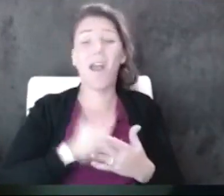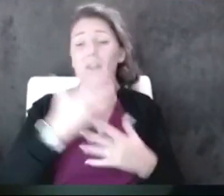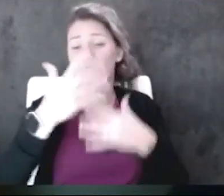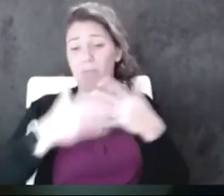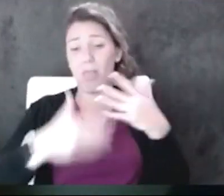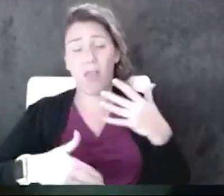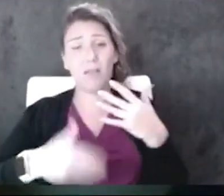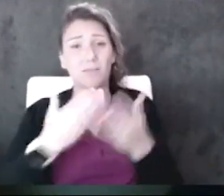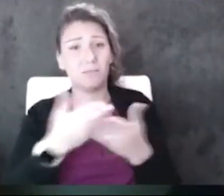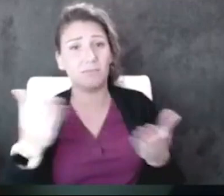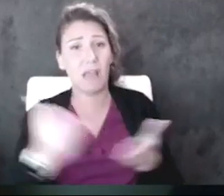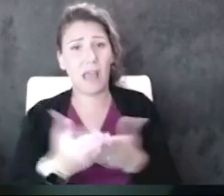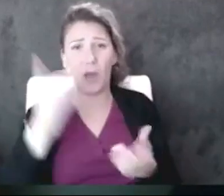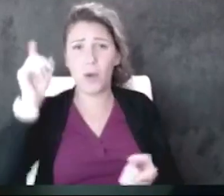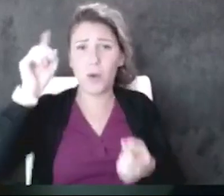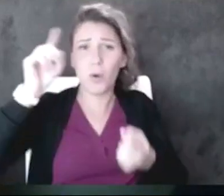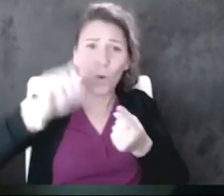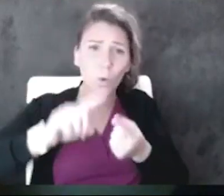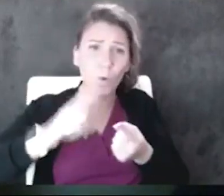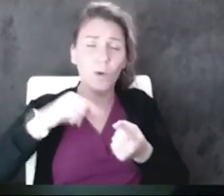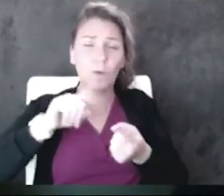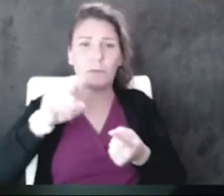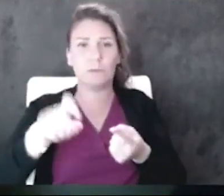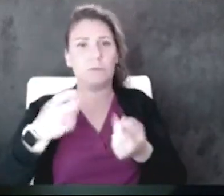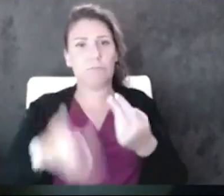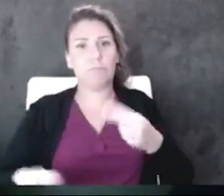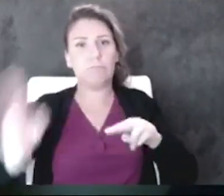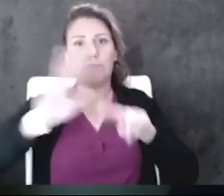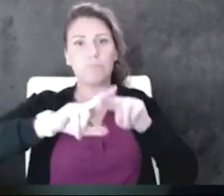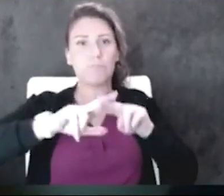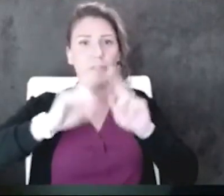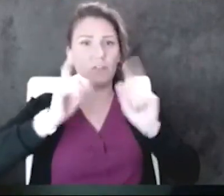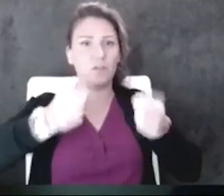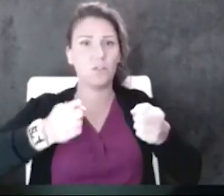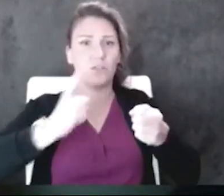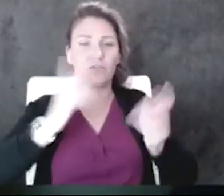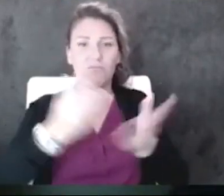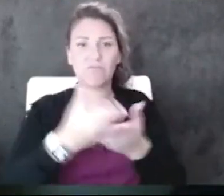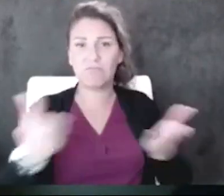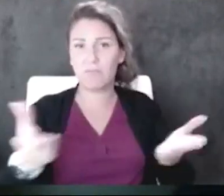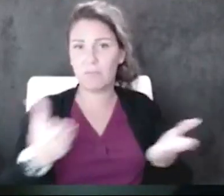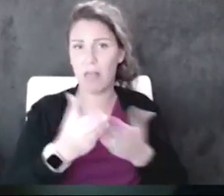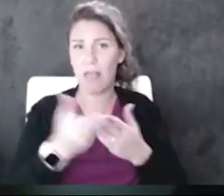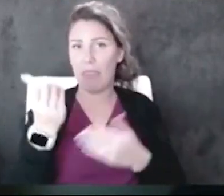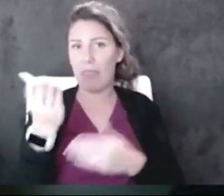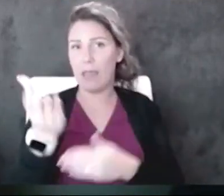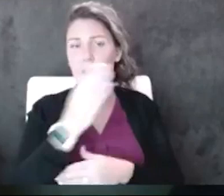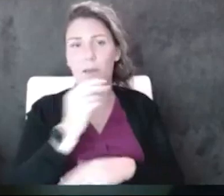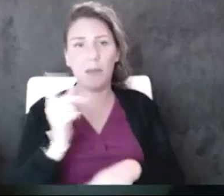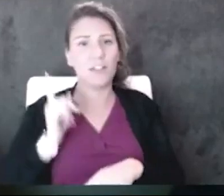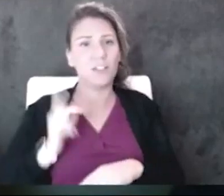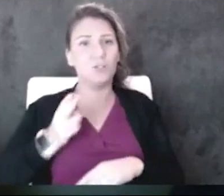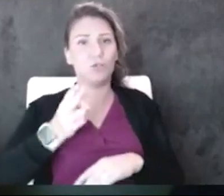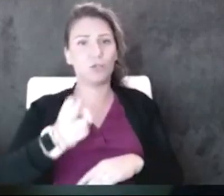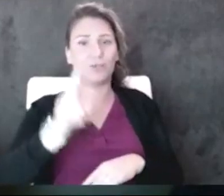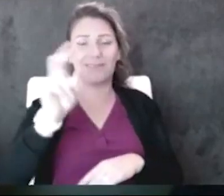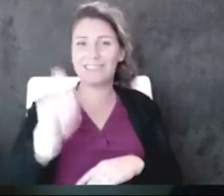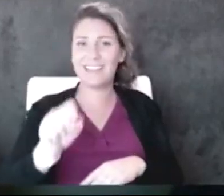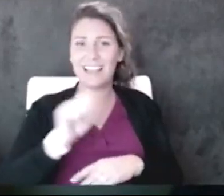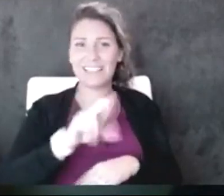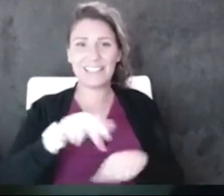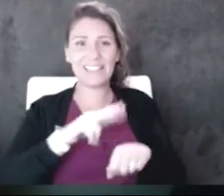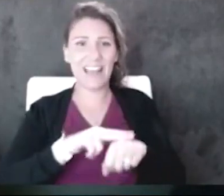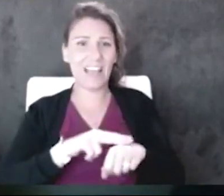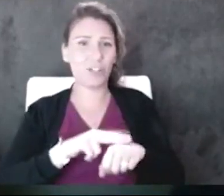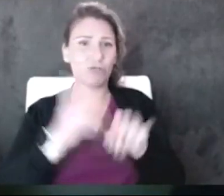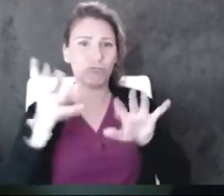to see a significant increase in donations in order for us to supply blood there. But historically, yes, natural disasters